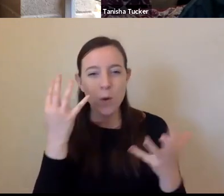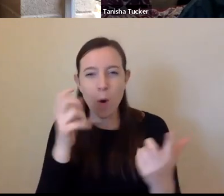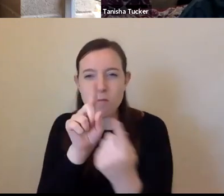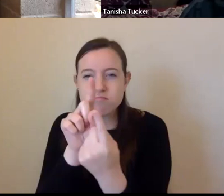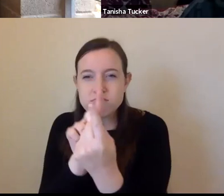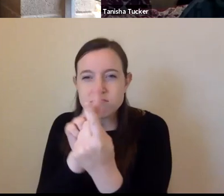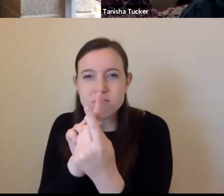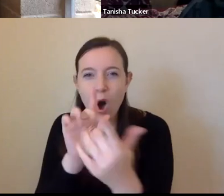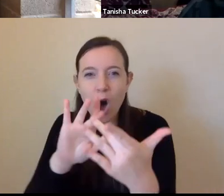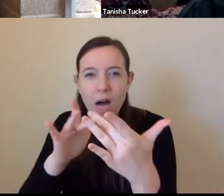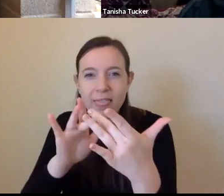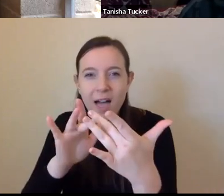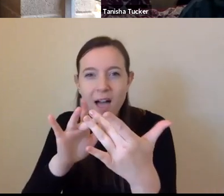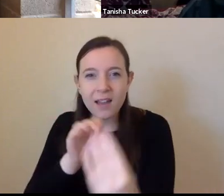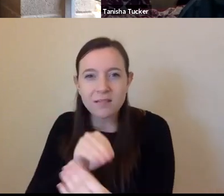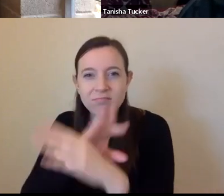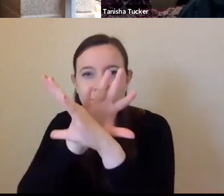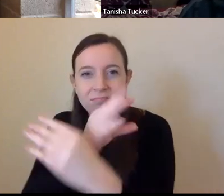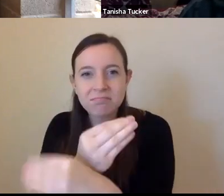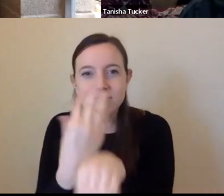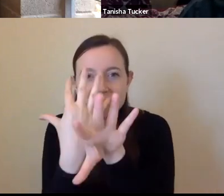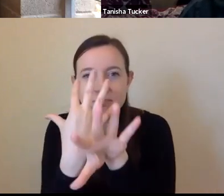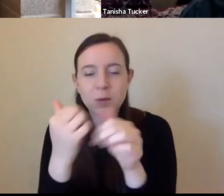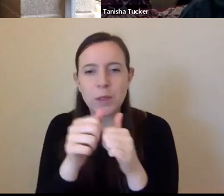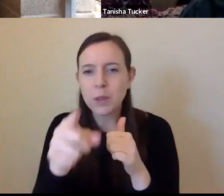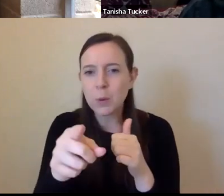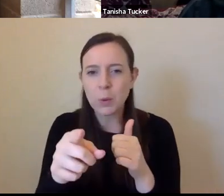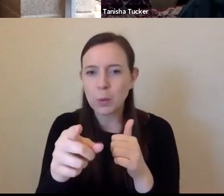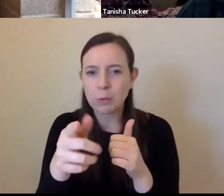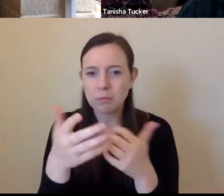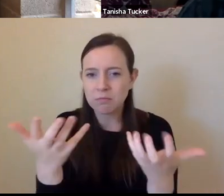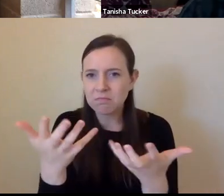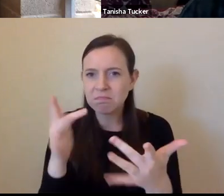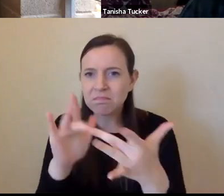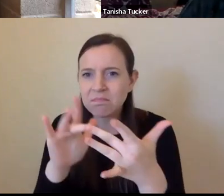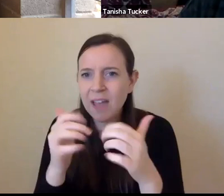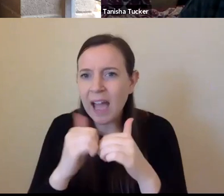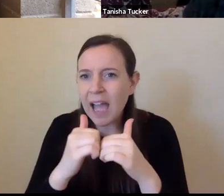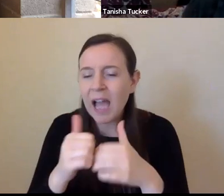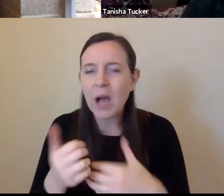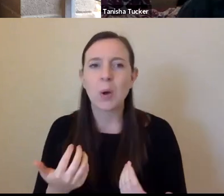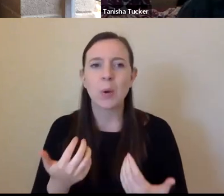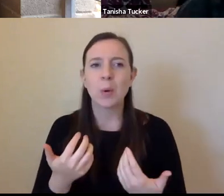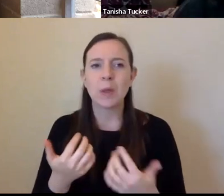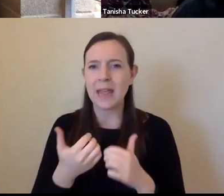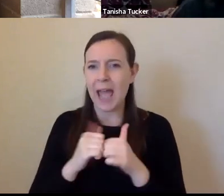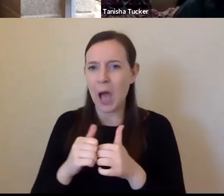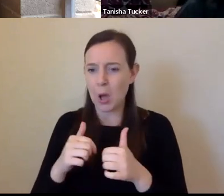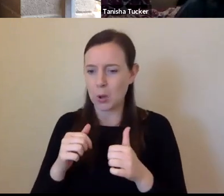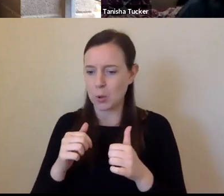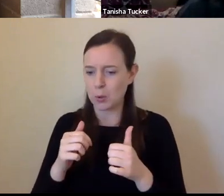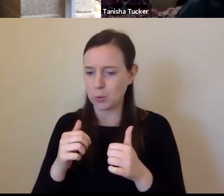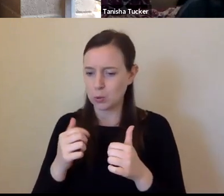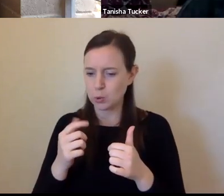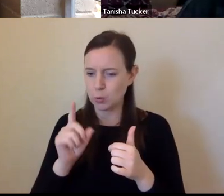do we contact you? And are there any advanced preparations to be aware of? For like a video, you said? Yeah, for